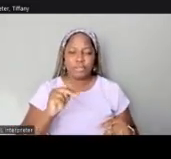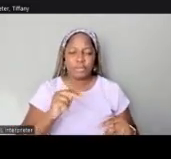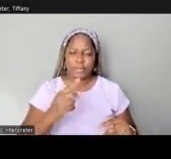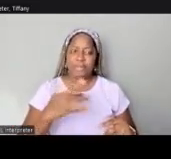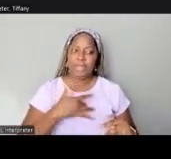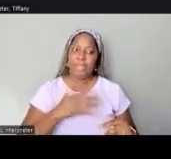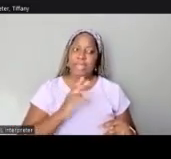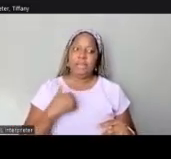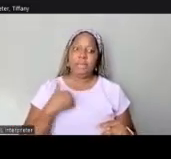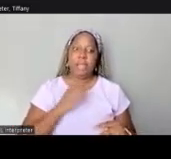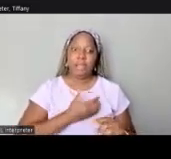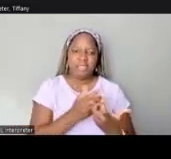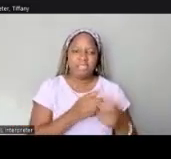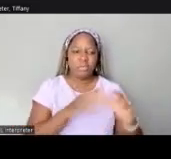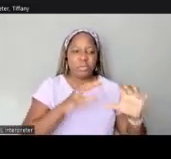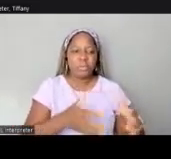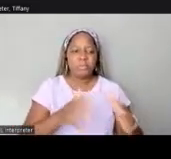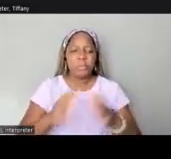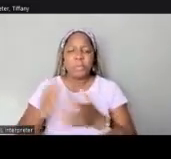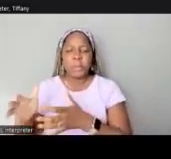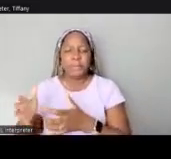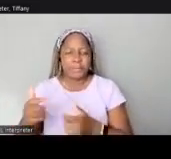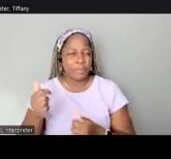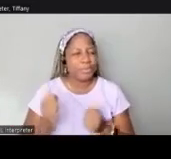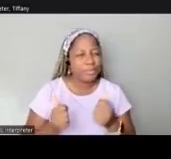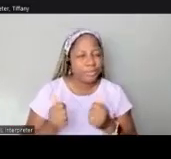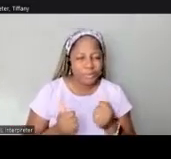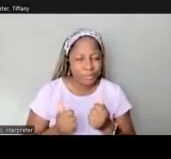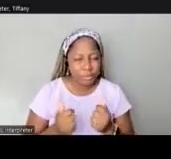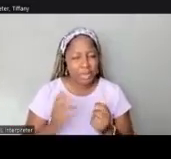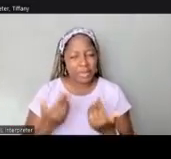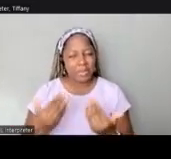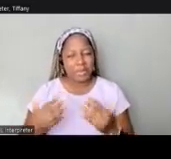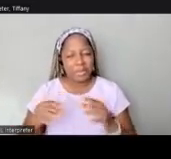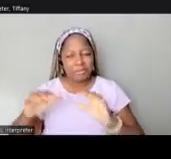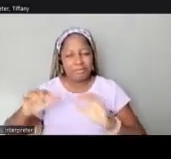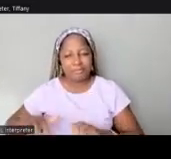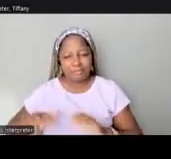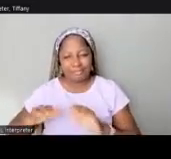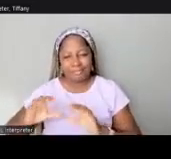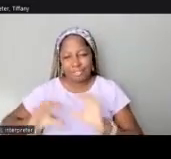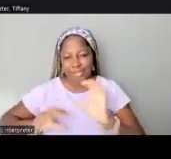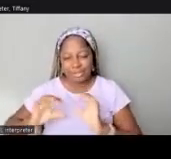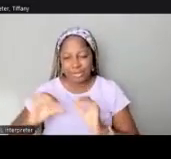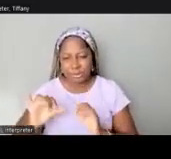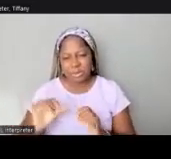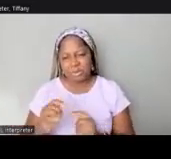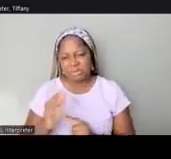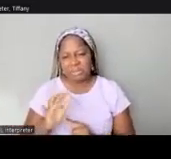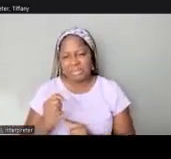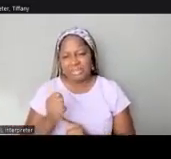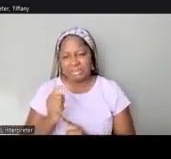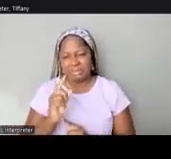we'll put those are in the chat now, and we will send you off to groups. You'll be back in about 10 minutes.